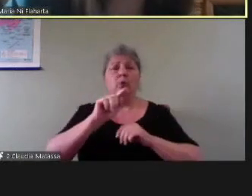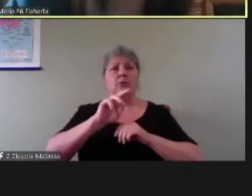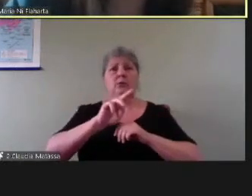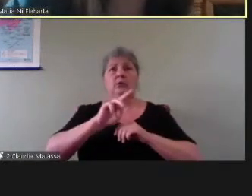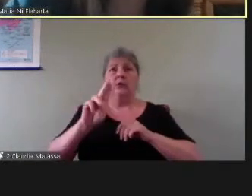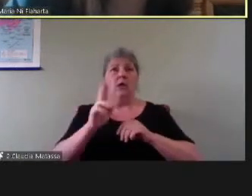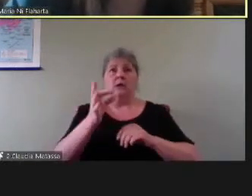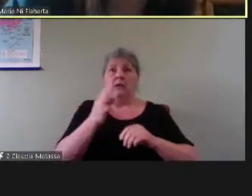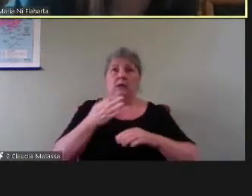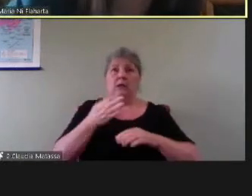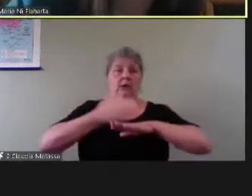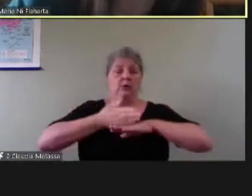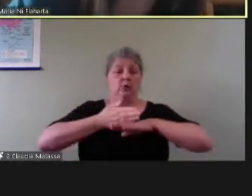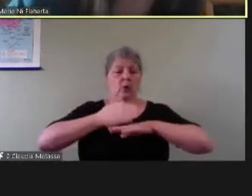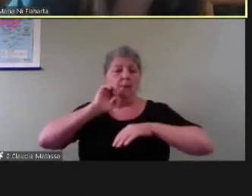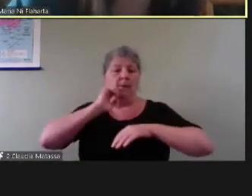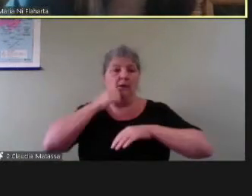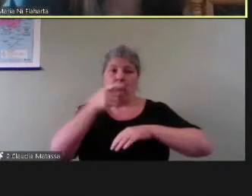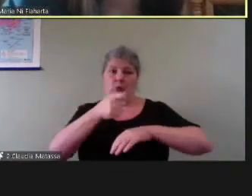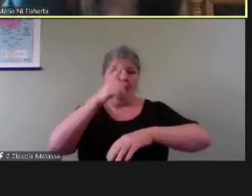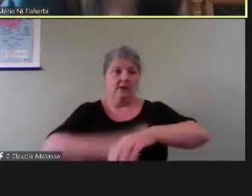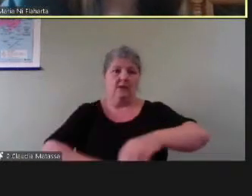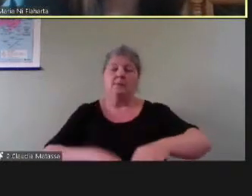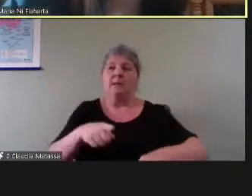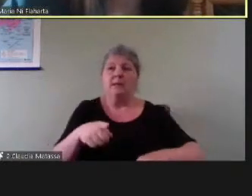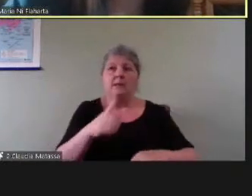because you have a disability, but in other settings,